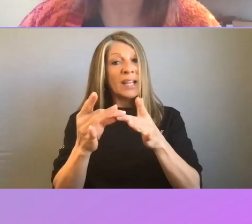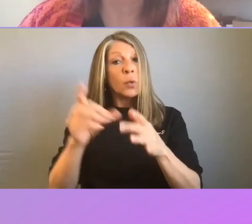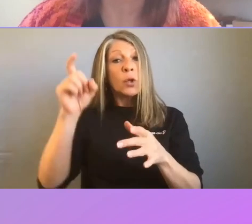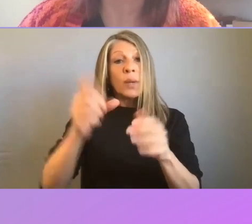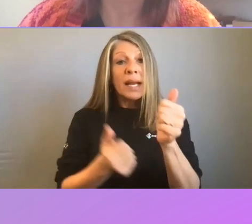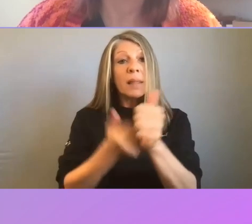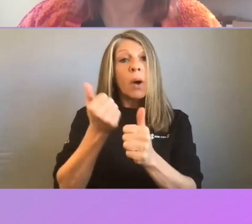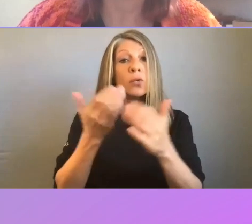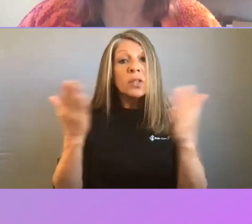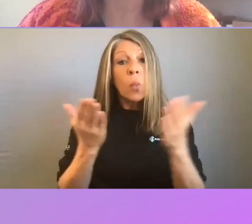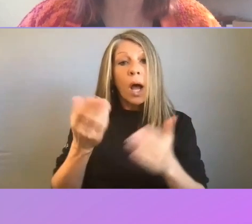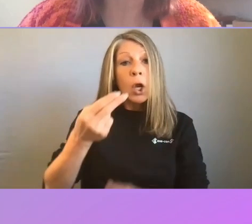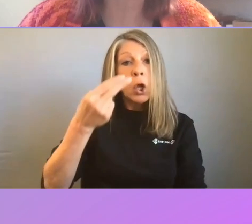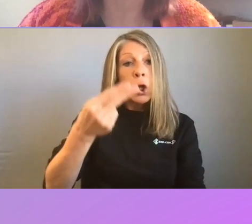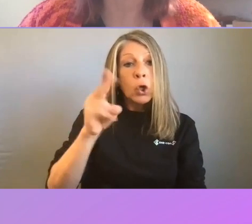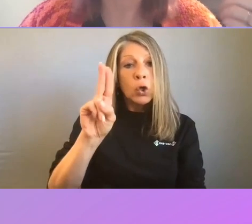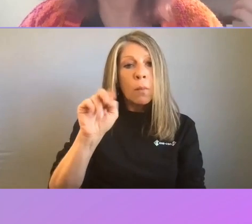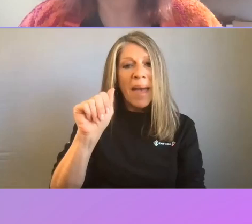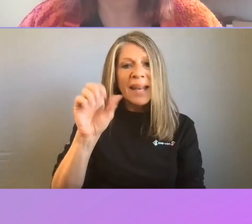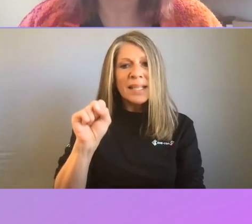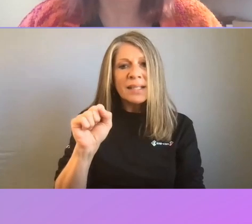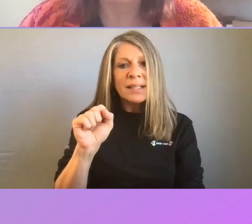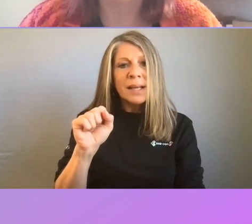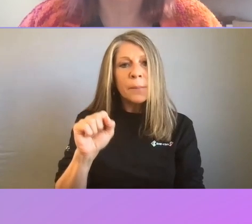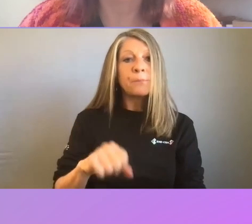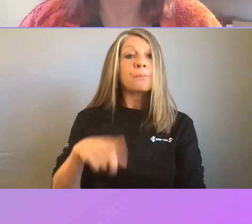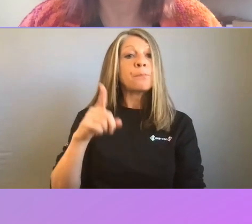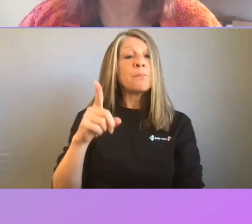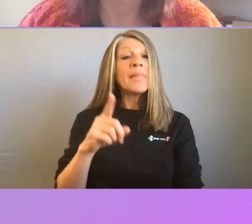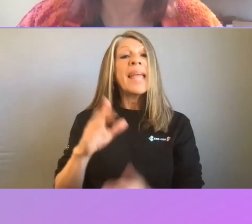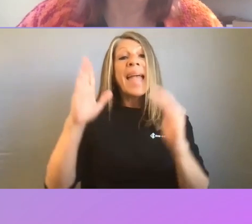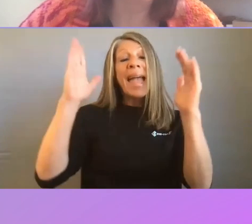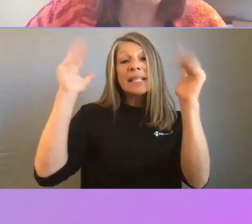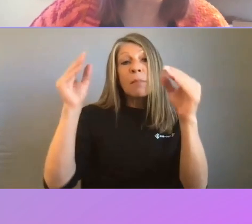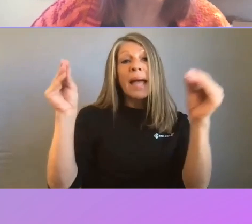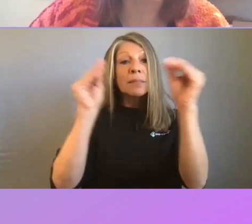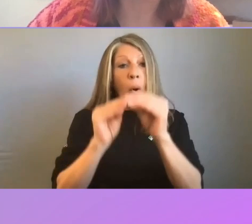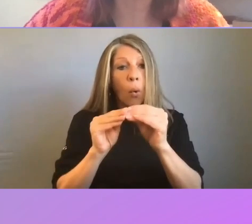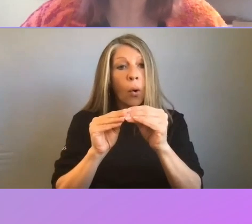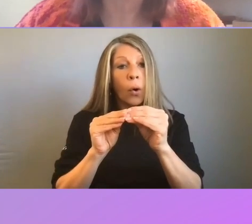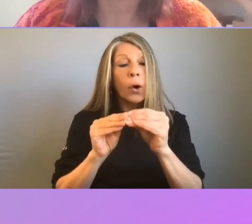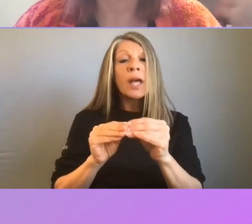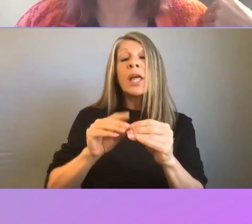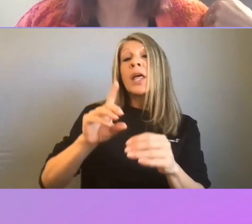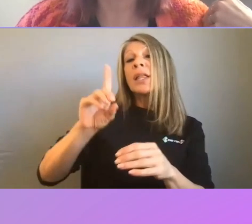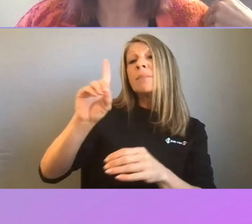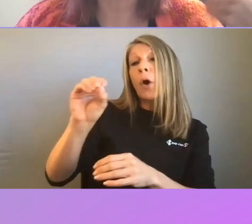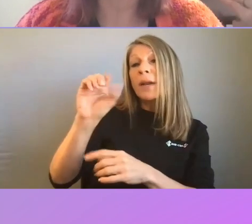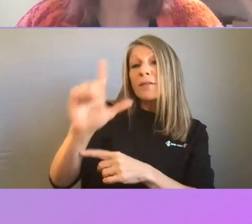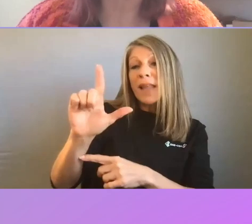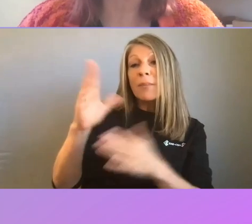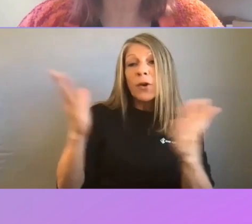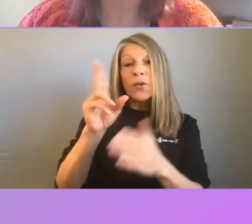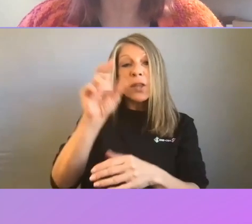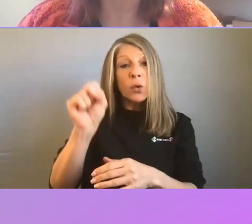That was Humana's. Targets is expect more. The Department of Labor in the United States